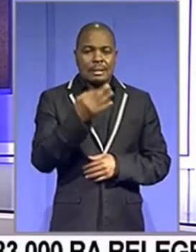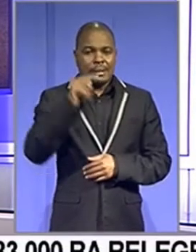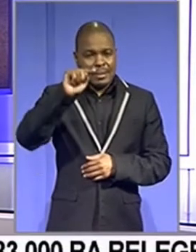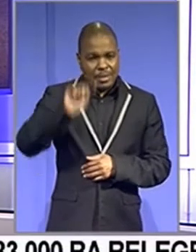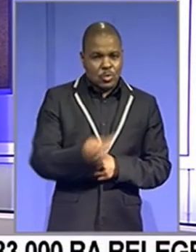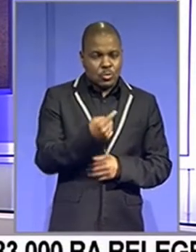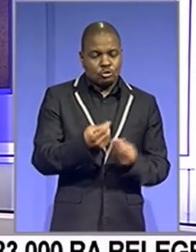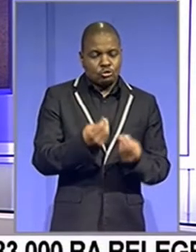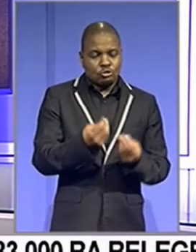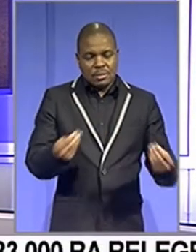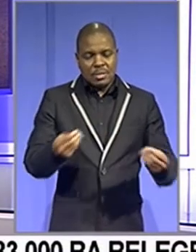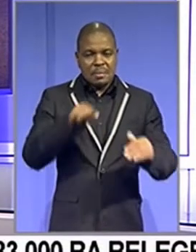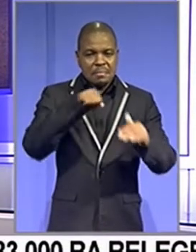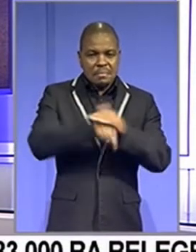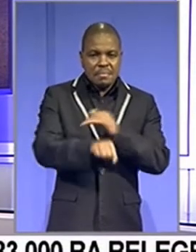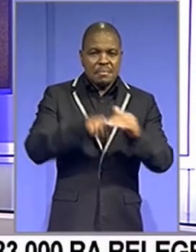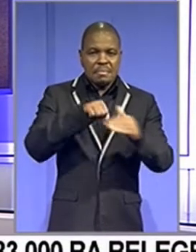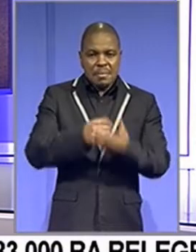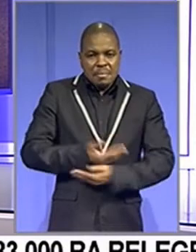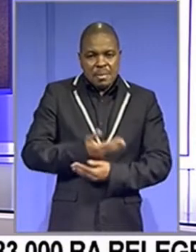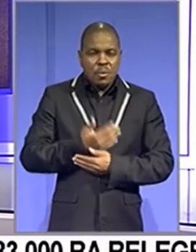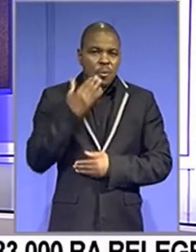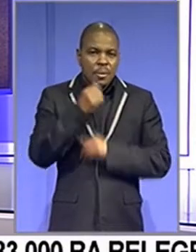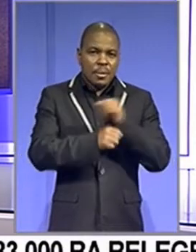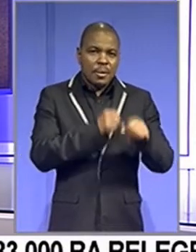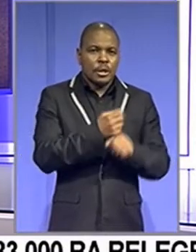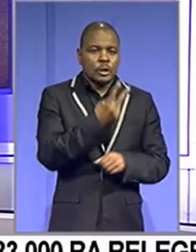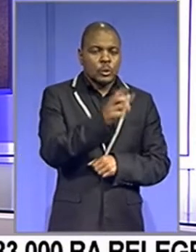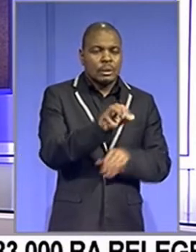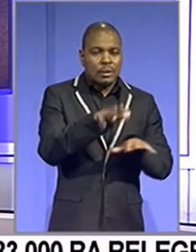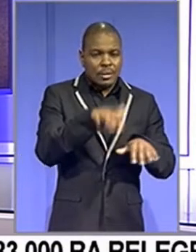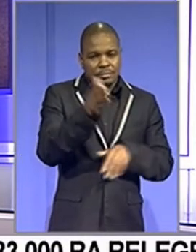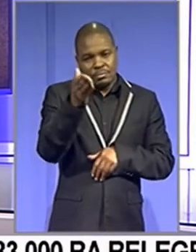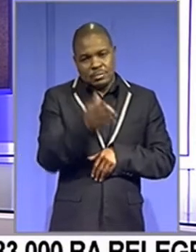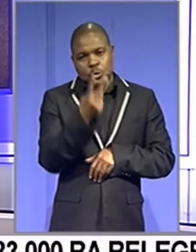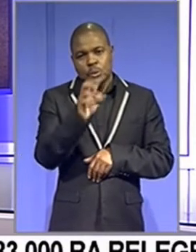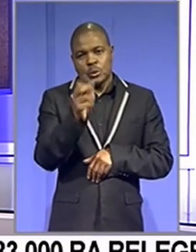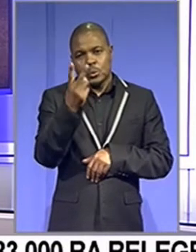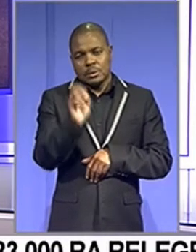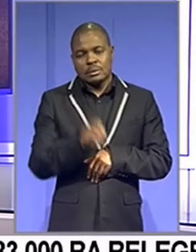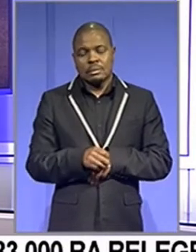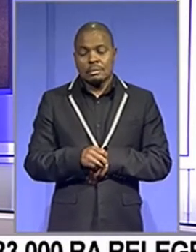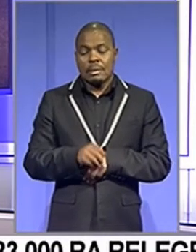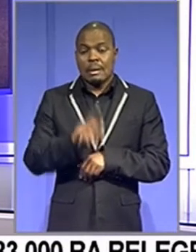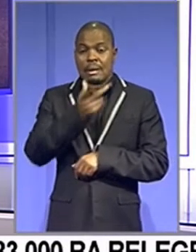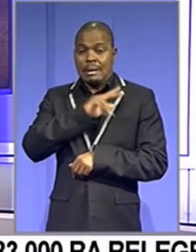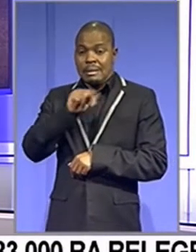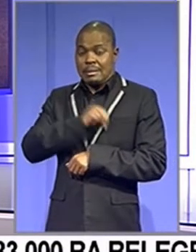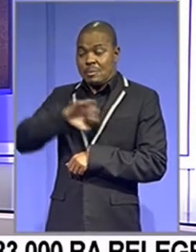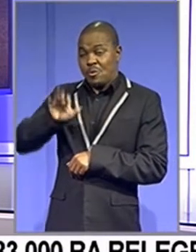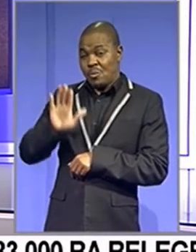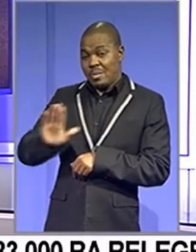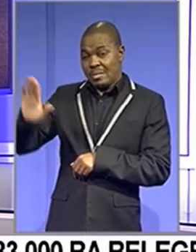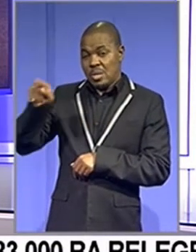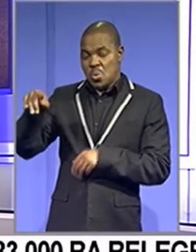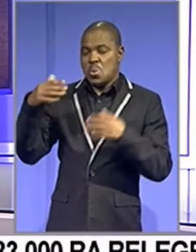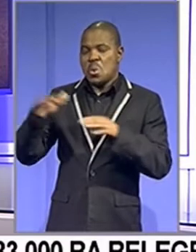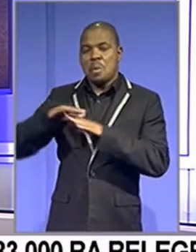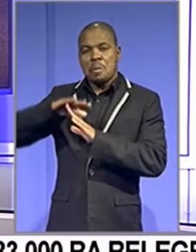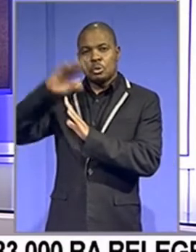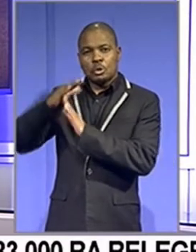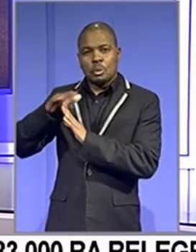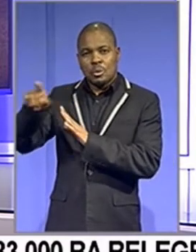bophara ka ngwaga wa ditshelete wa 2019 le 2020. Profense ya KwaZulu-Natal engwadisitse palo ya godimo